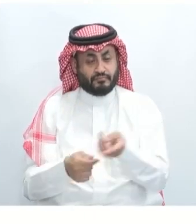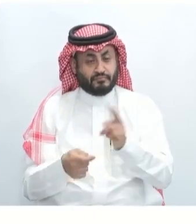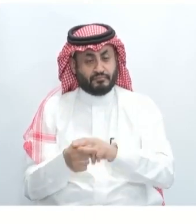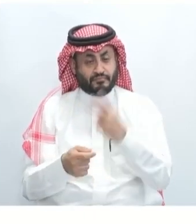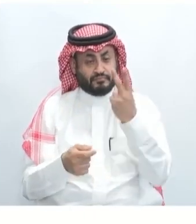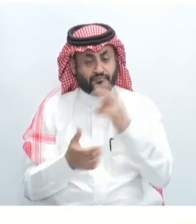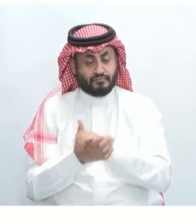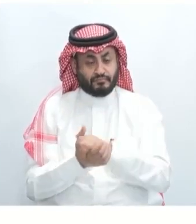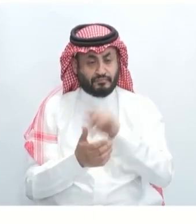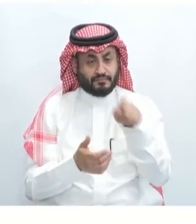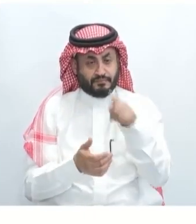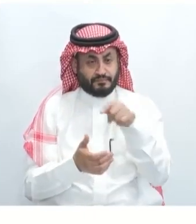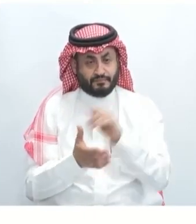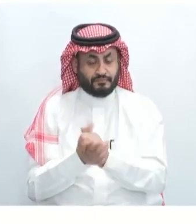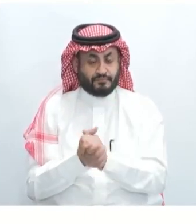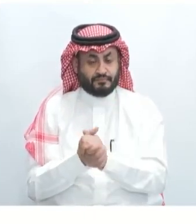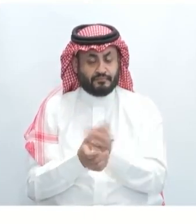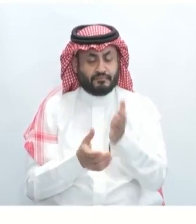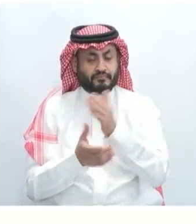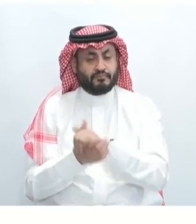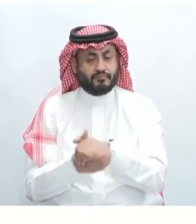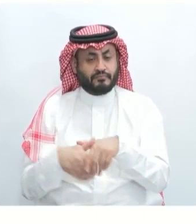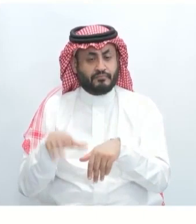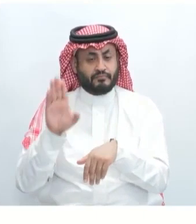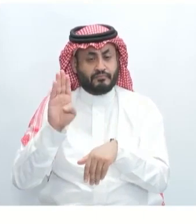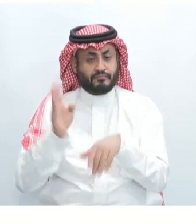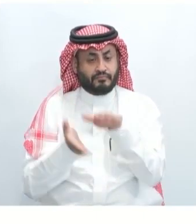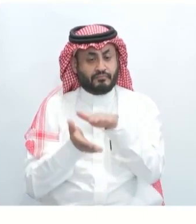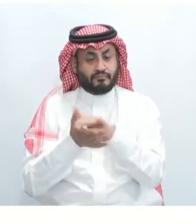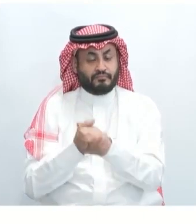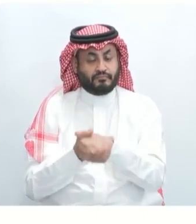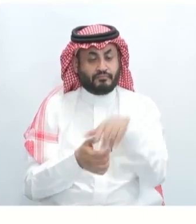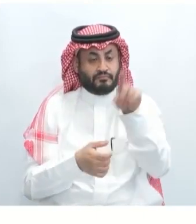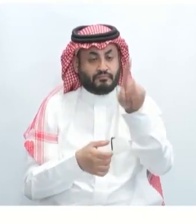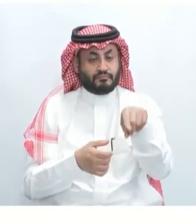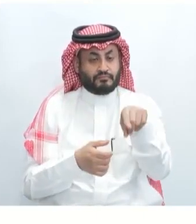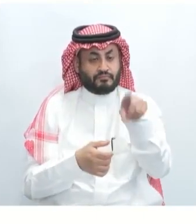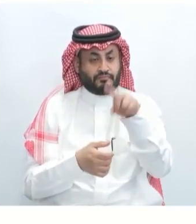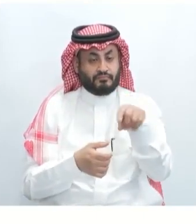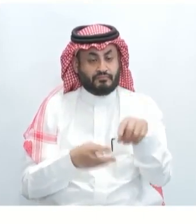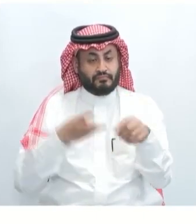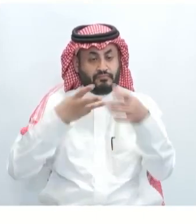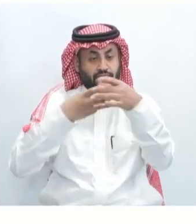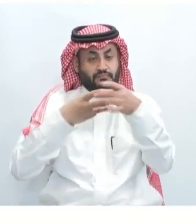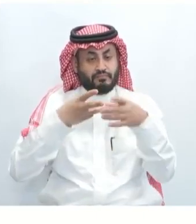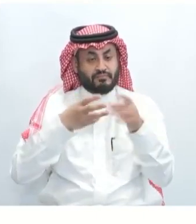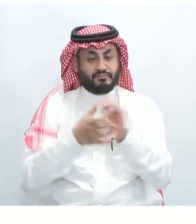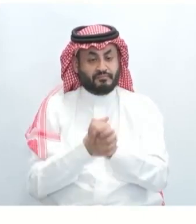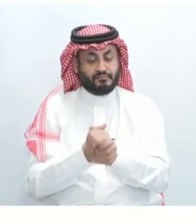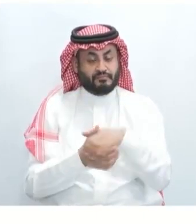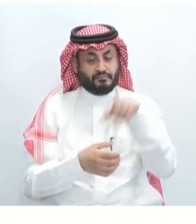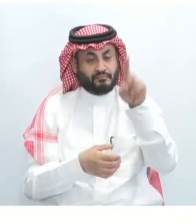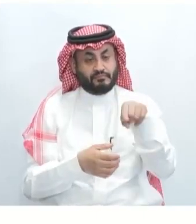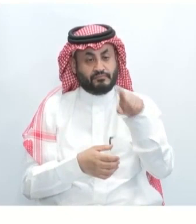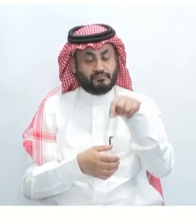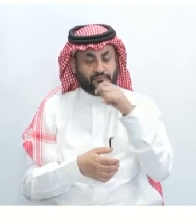times. Okay. What after A? We have B. Perfect. So this is small b.